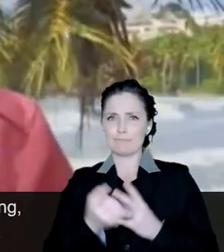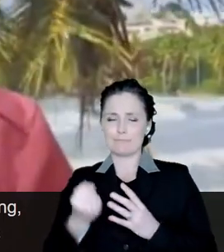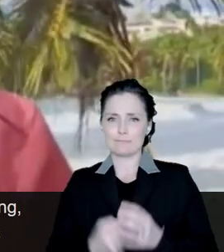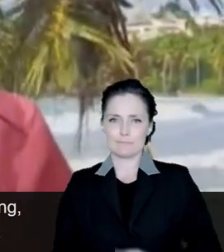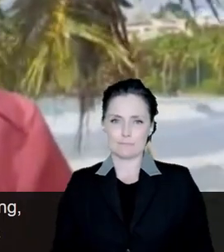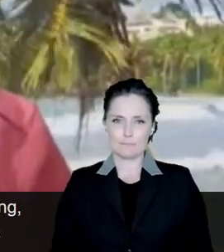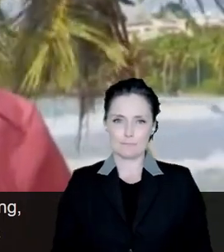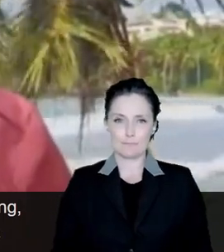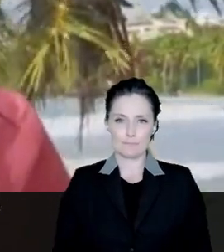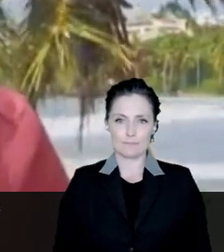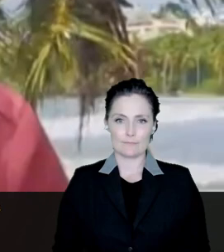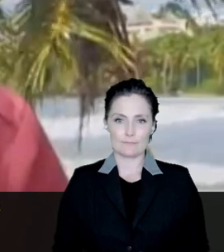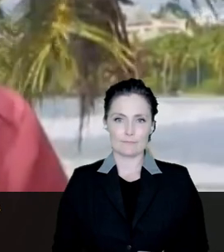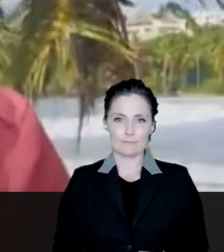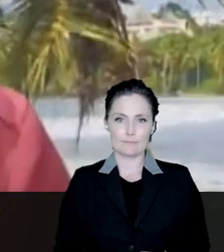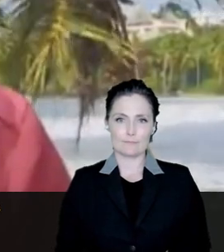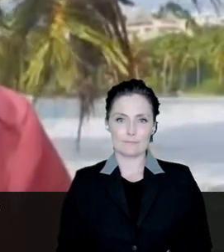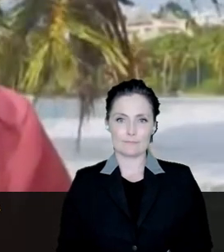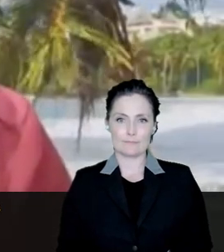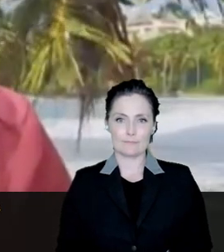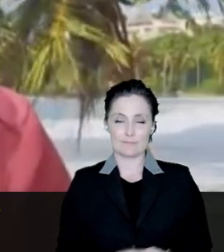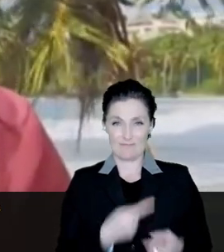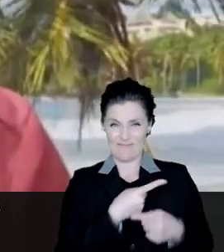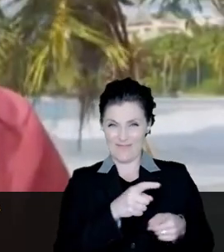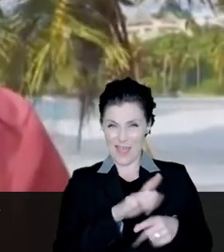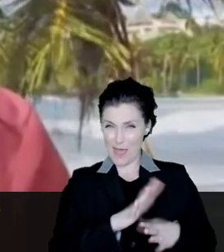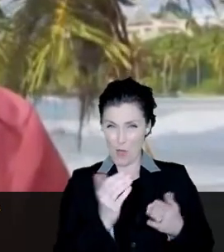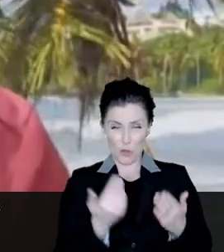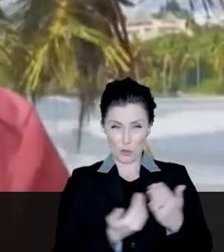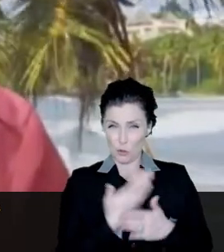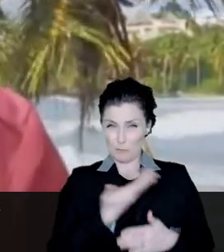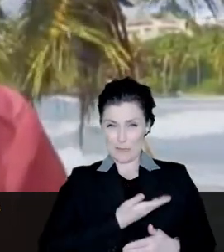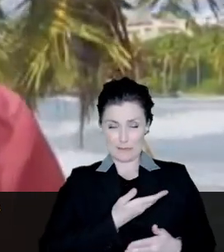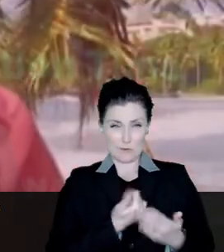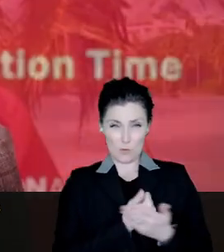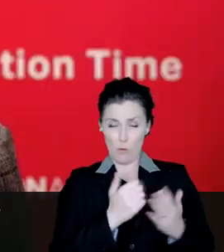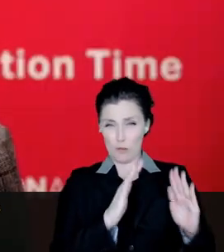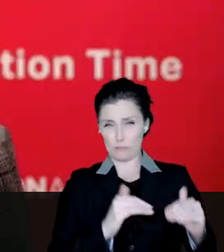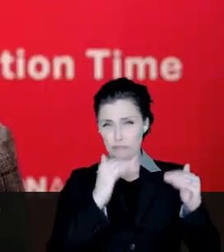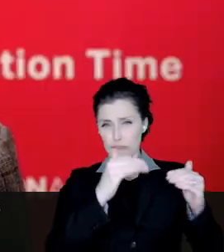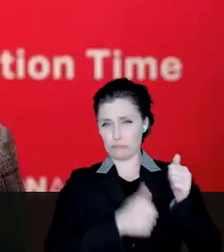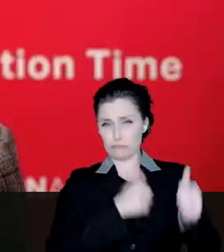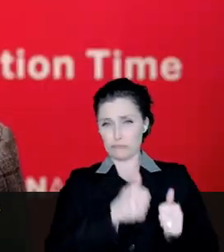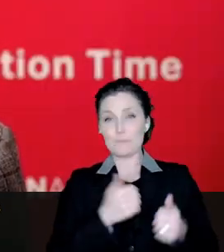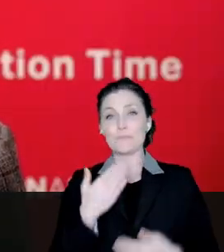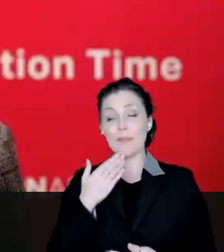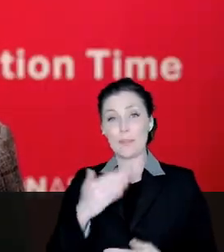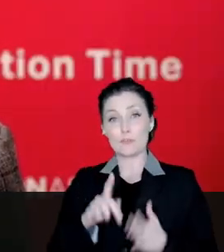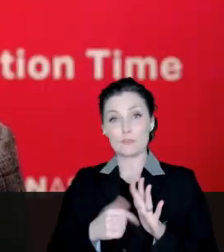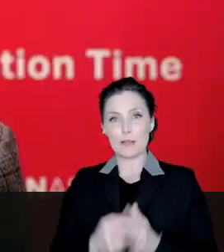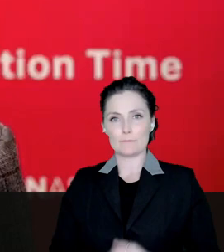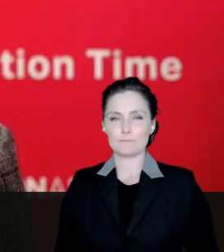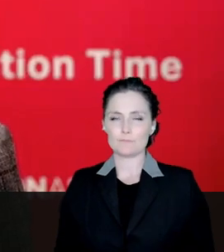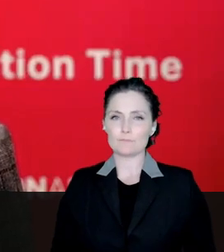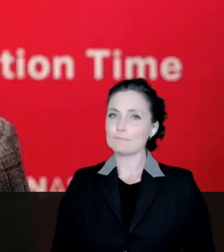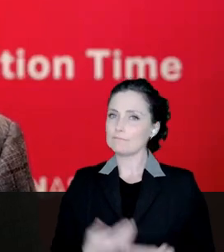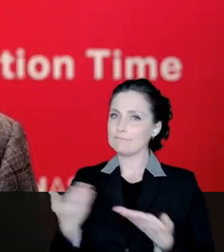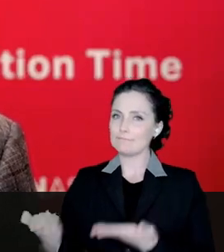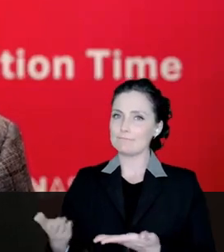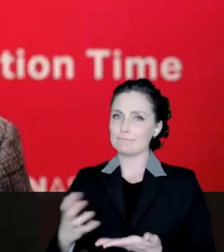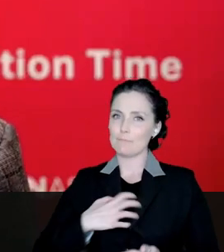very high in new businesses. Thank you, Jamal. Mr. Mayor, would you like to